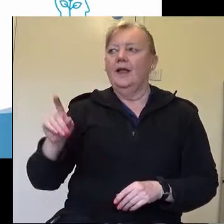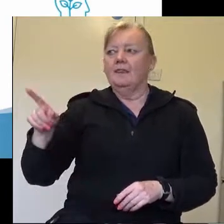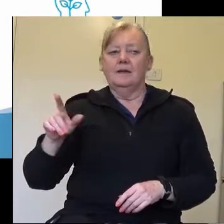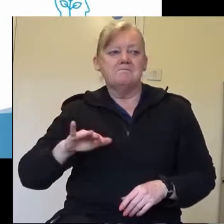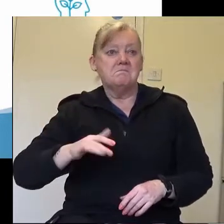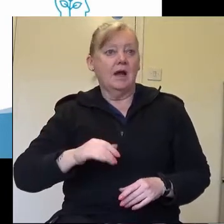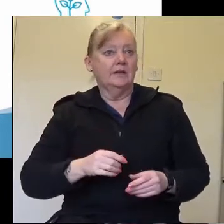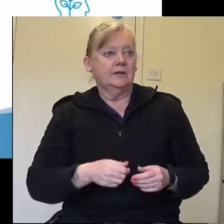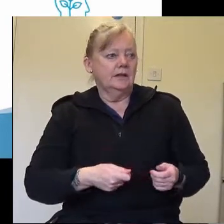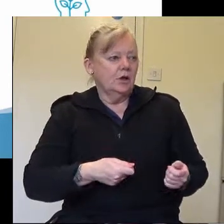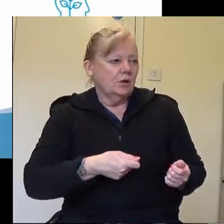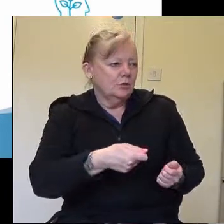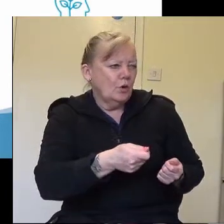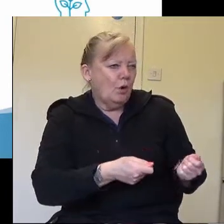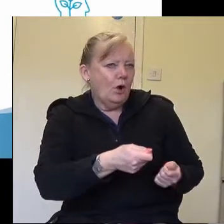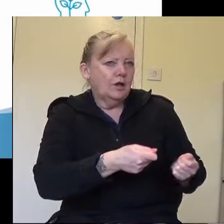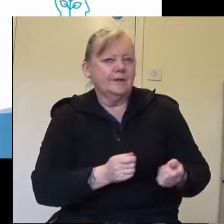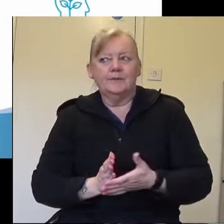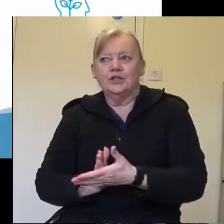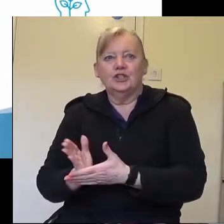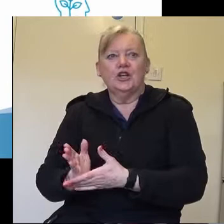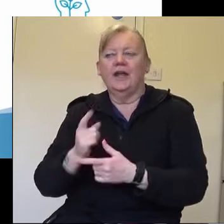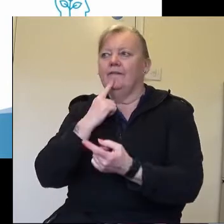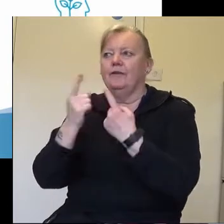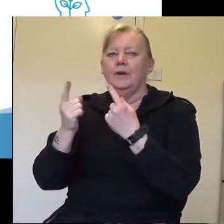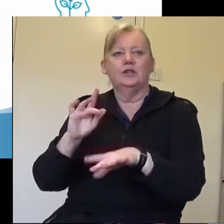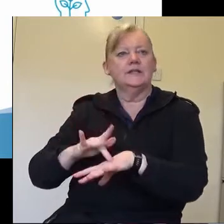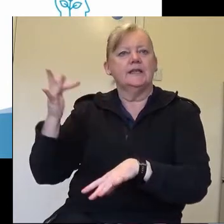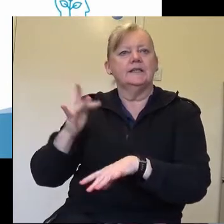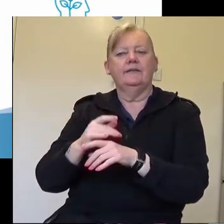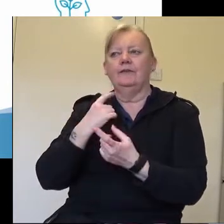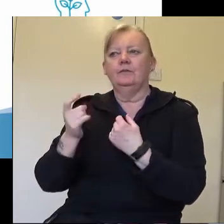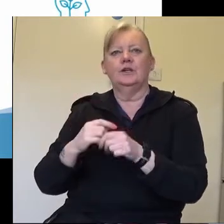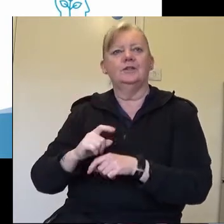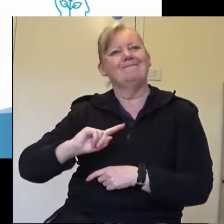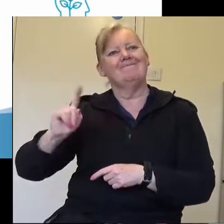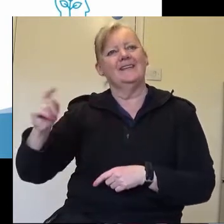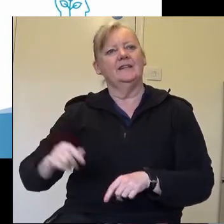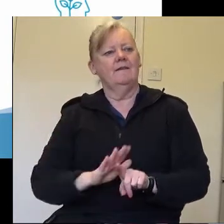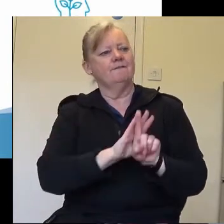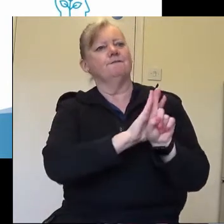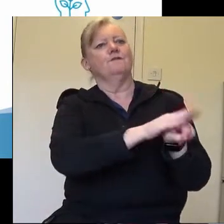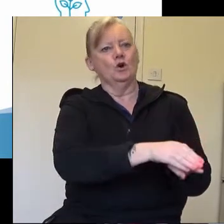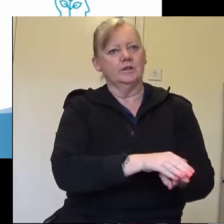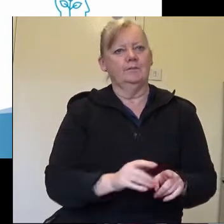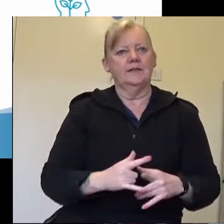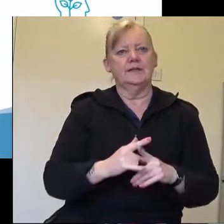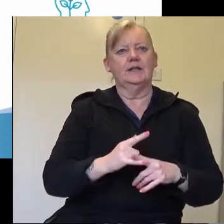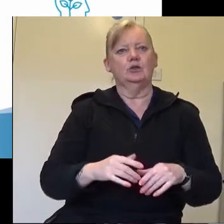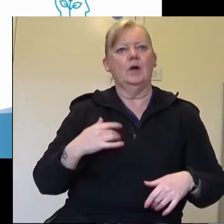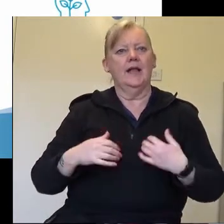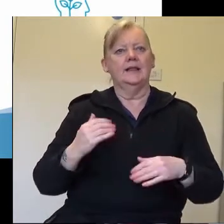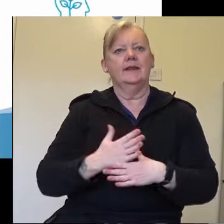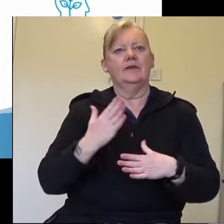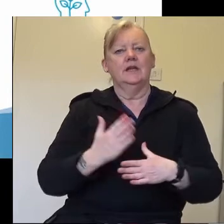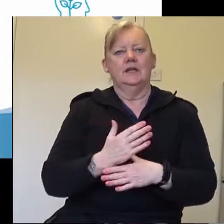They can coerce young people to send in these images or share sensitive information, which can be used to force them into sexual or criminal